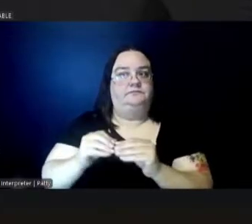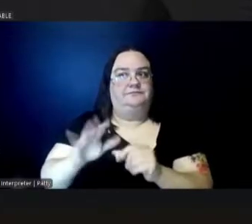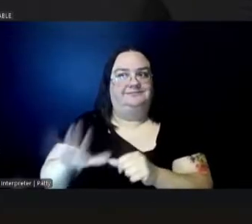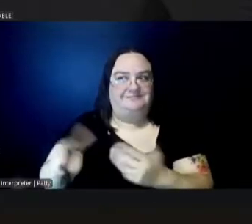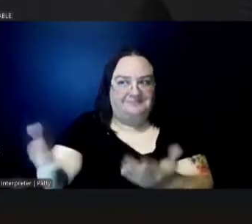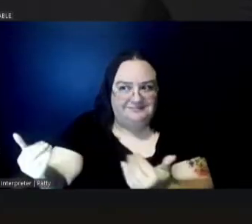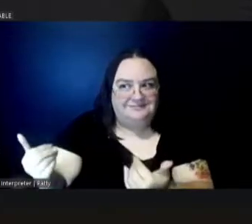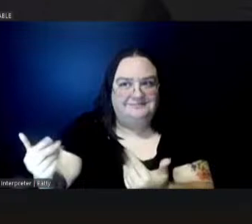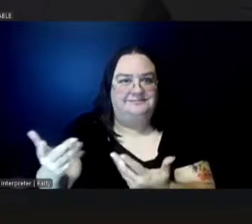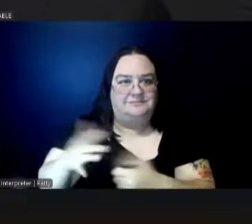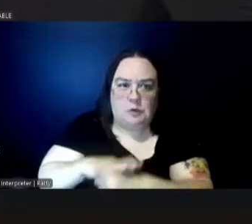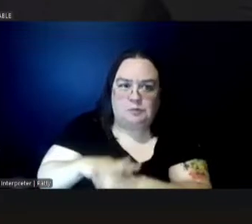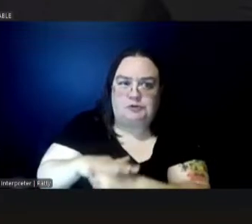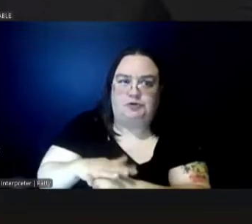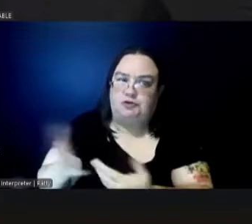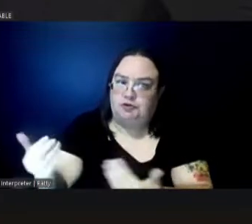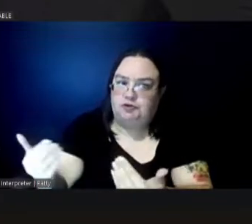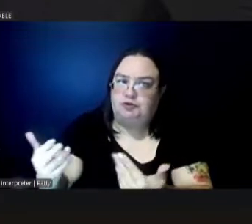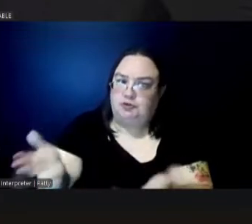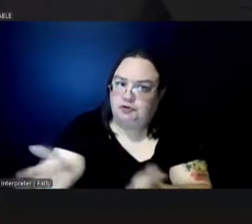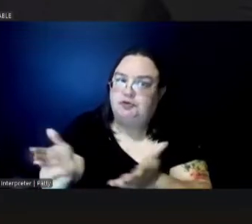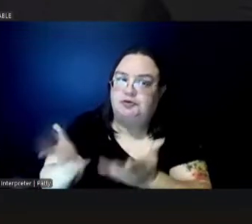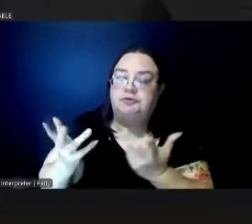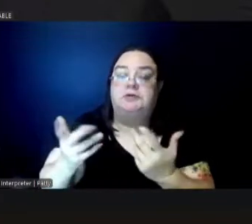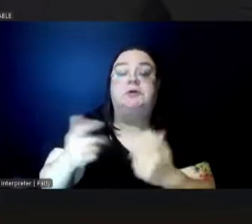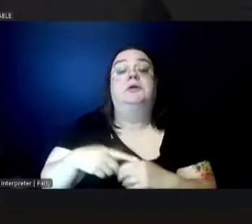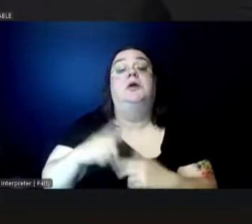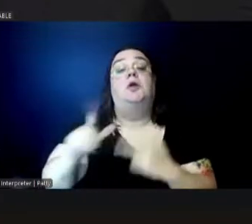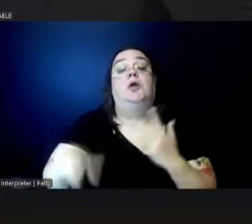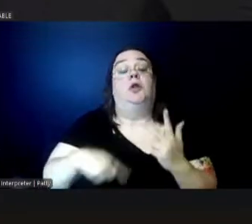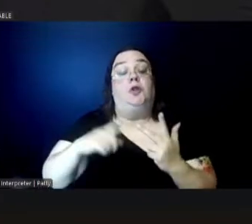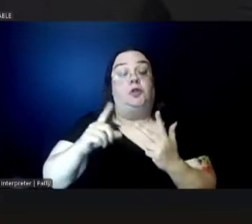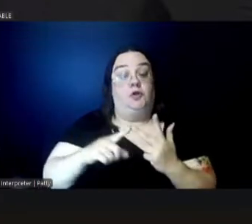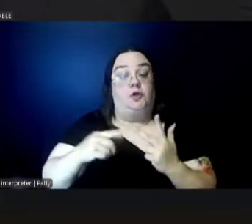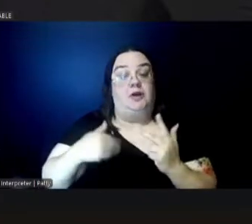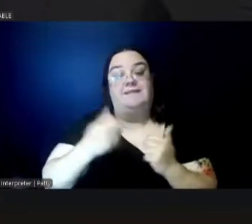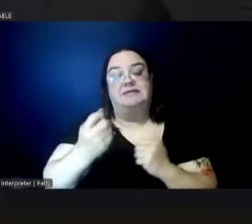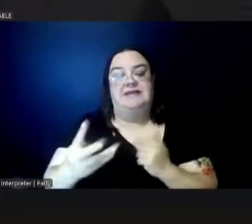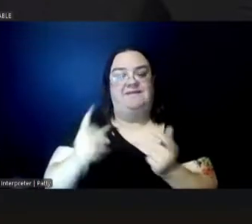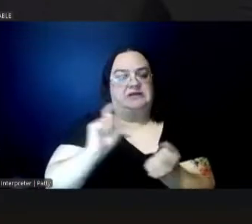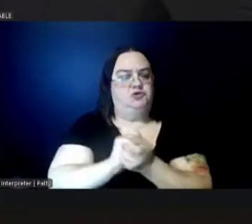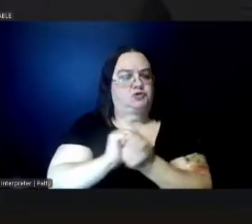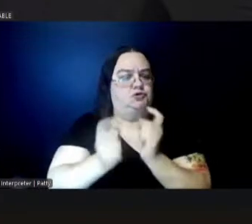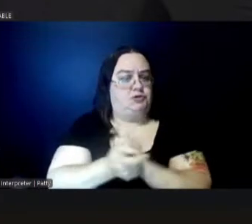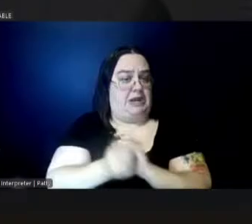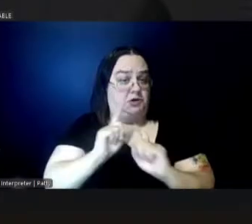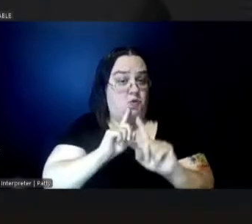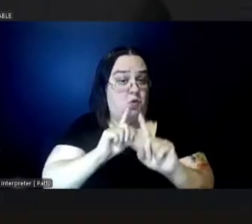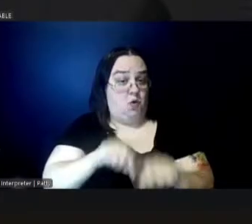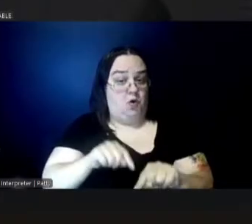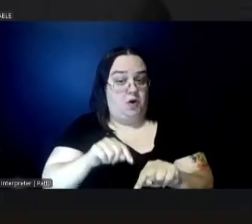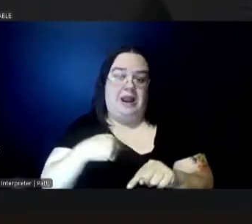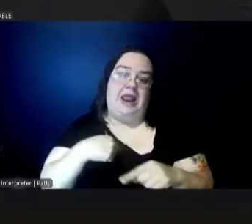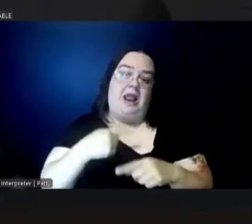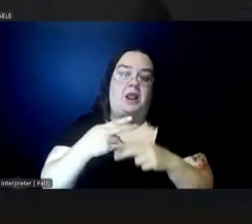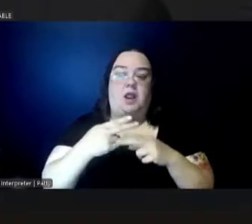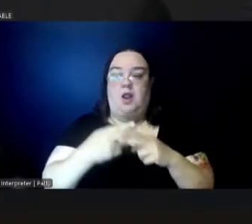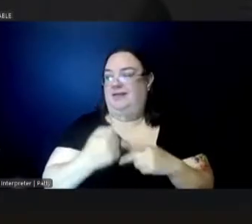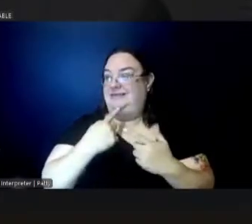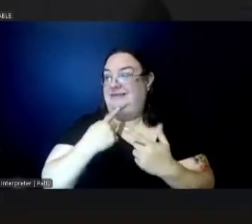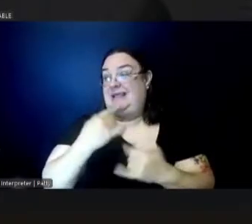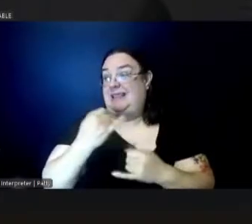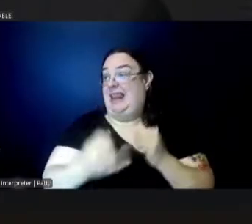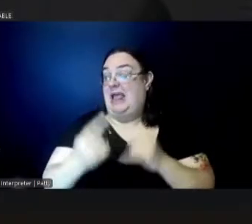then thirdly, we've had a series of change orders over I'll call it the last year and a